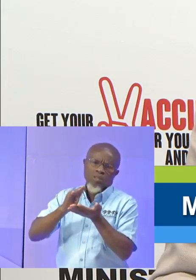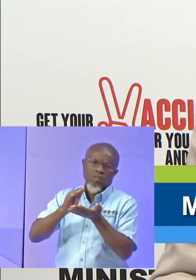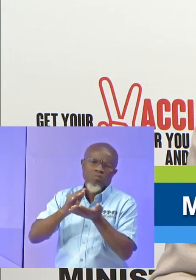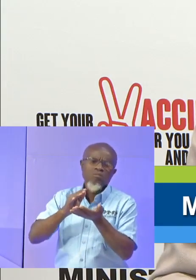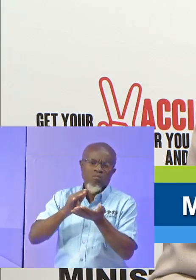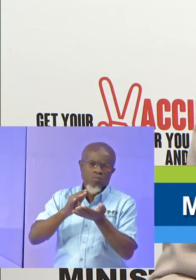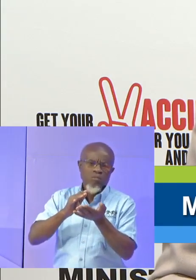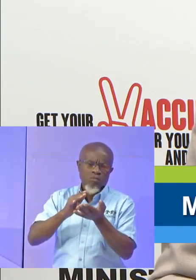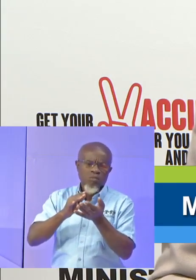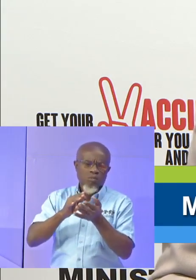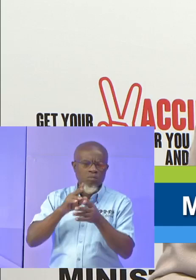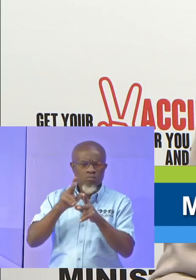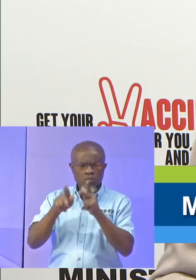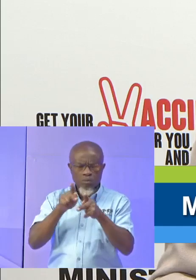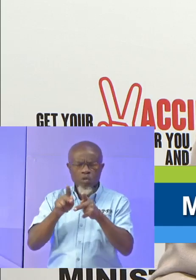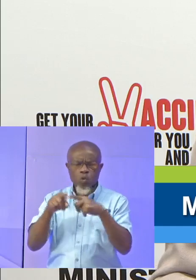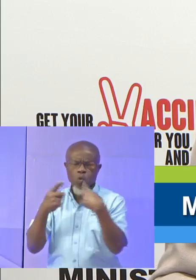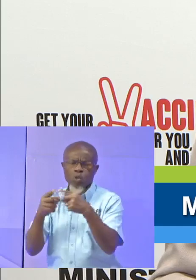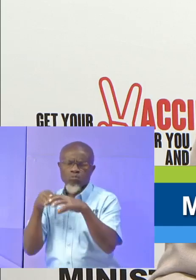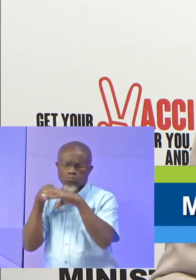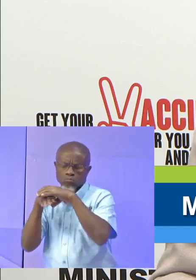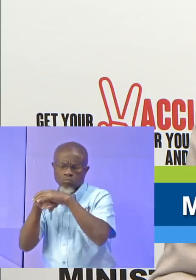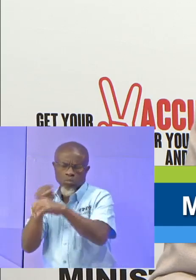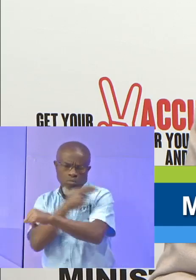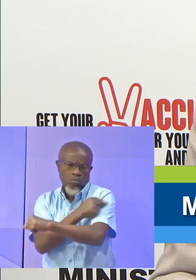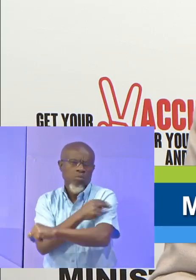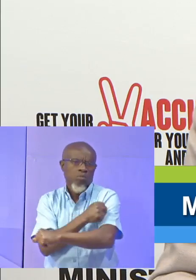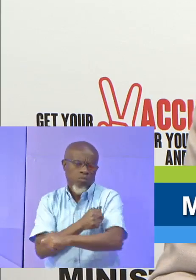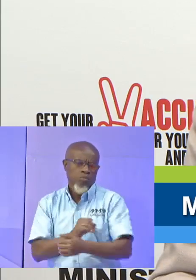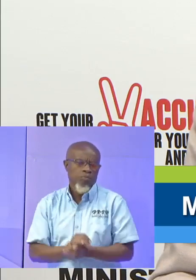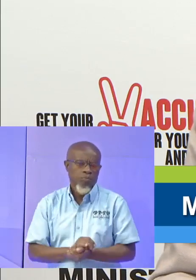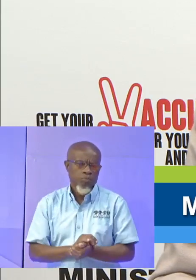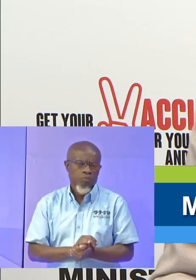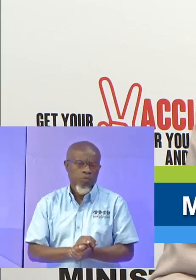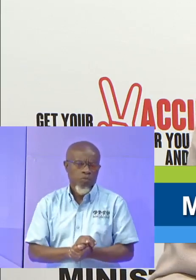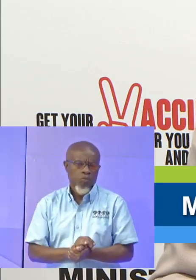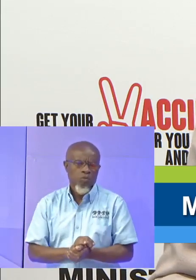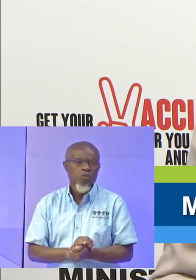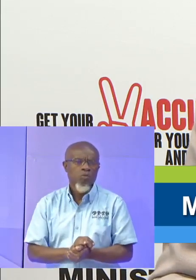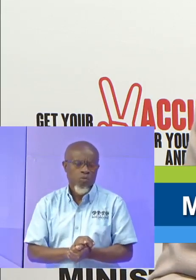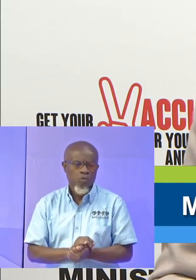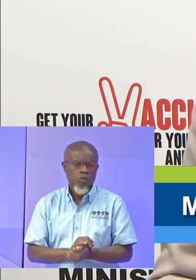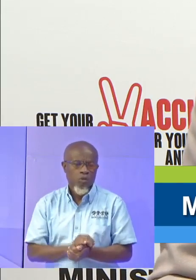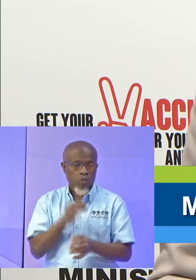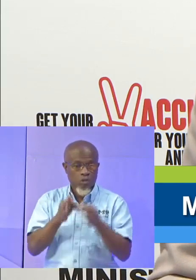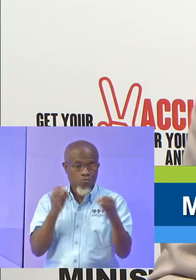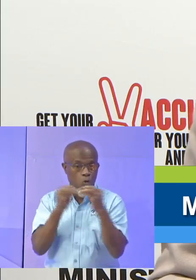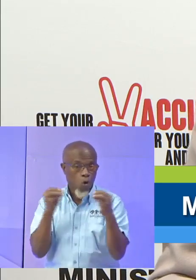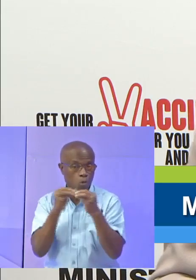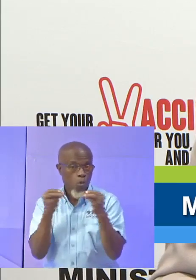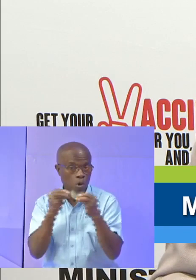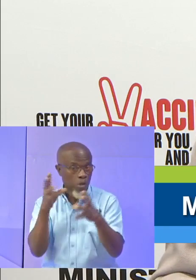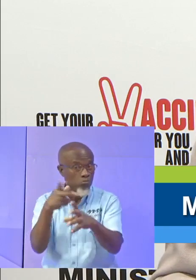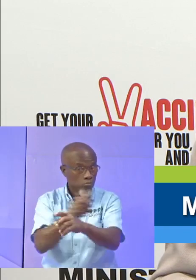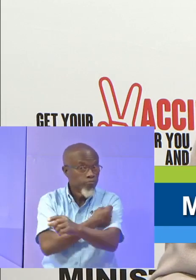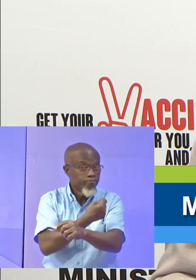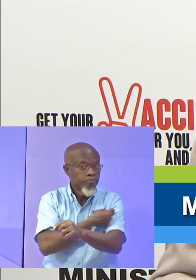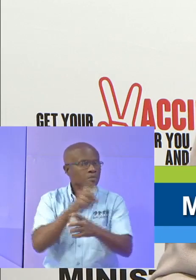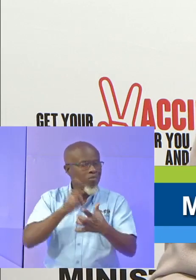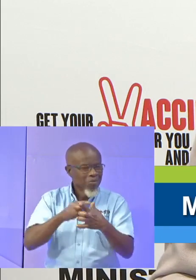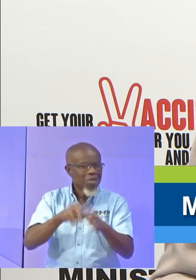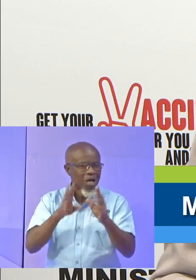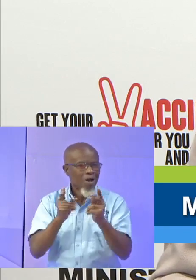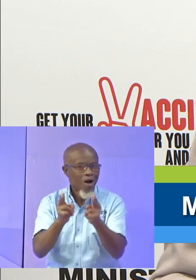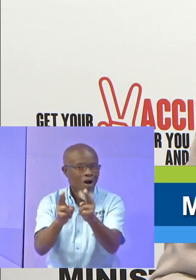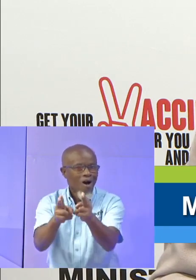could get more and more people coming in to be vaccinated, then we could hasten, as far as Trinidad and Tobago is concerned,